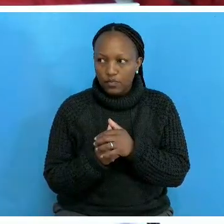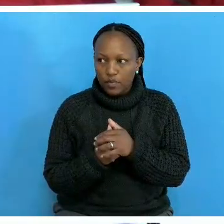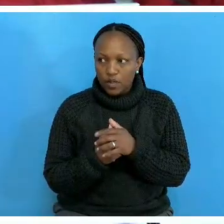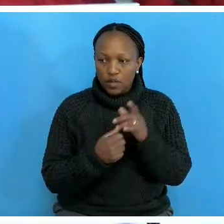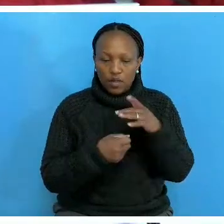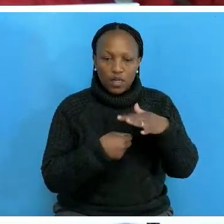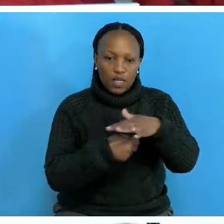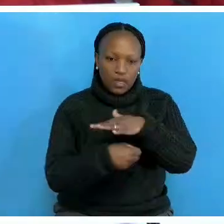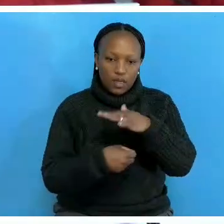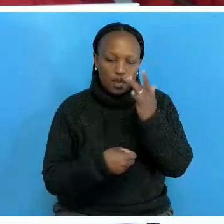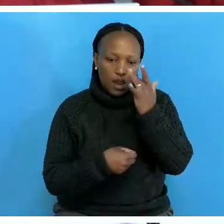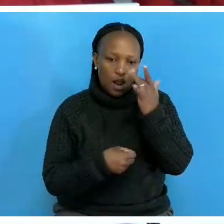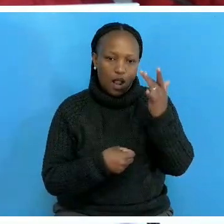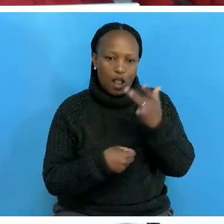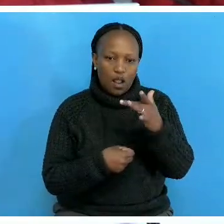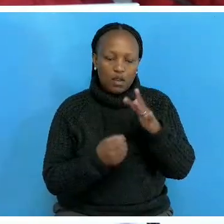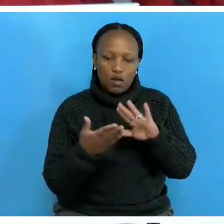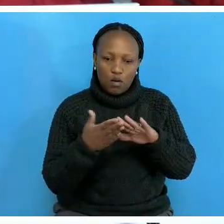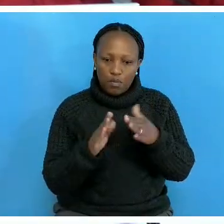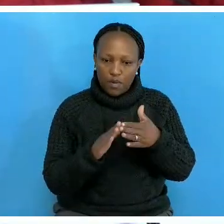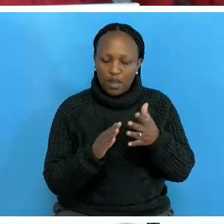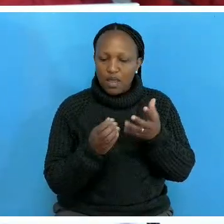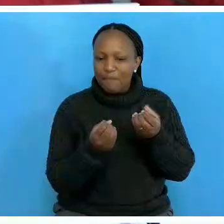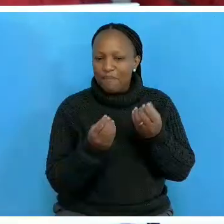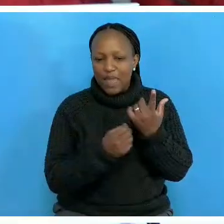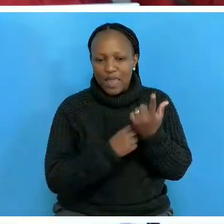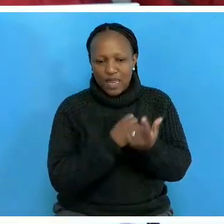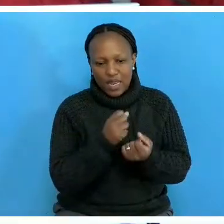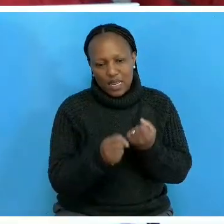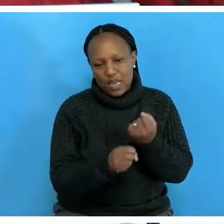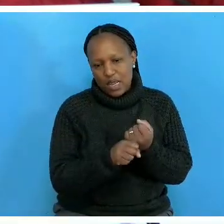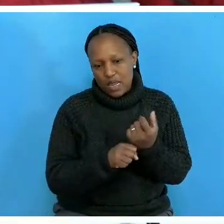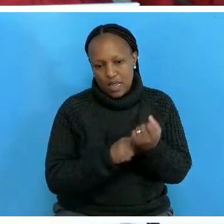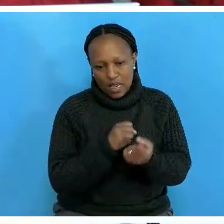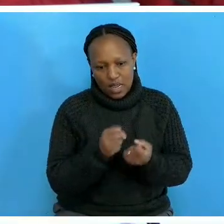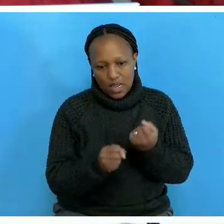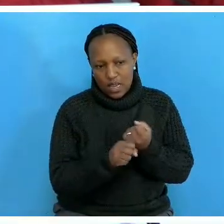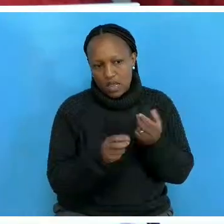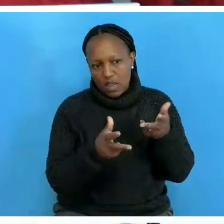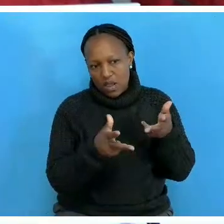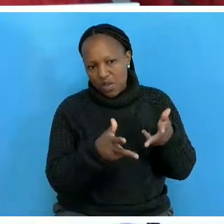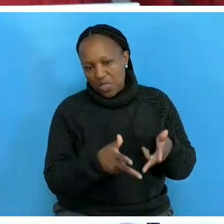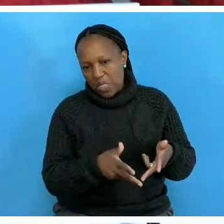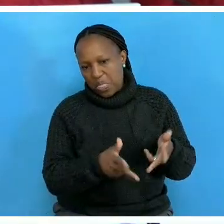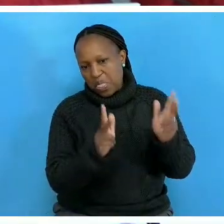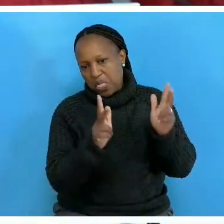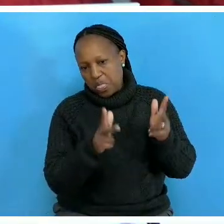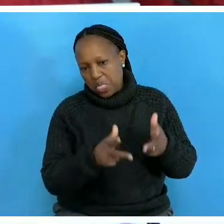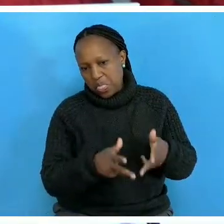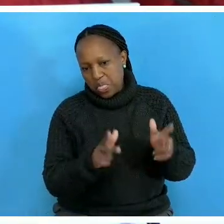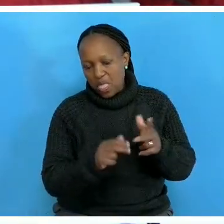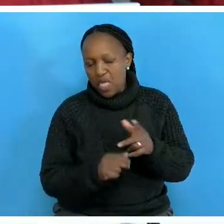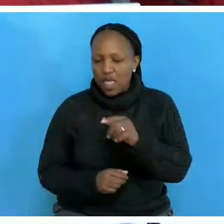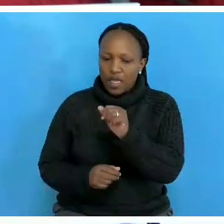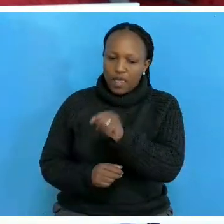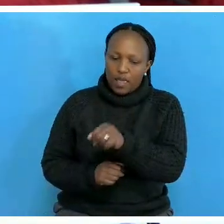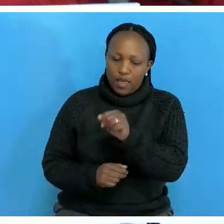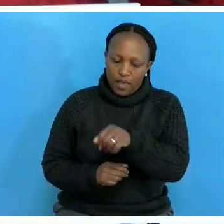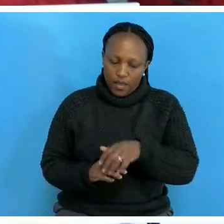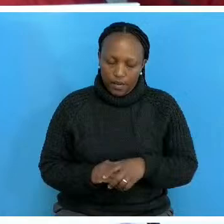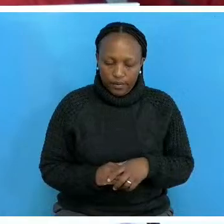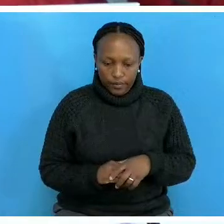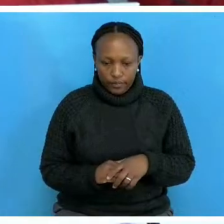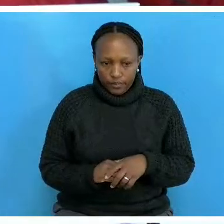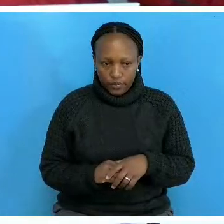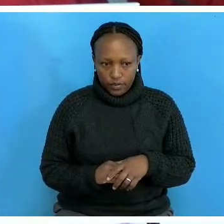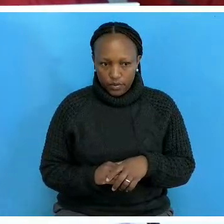The colored communities has been neglected for years. For years and years. And on that, I would just like to